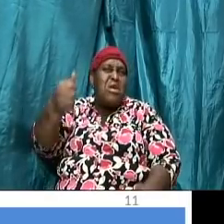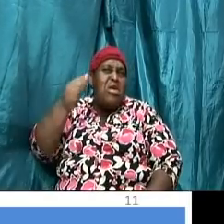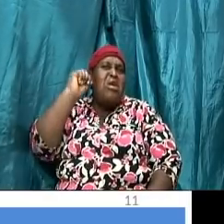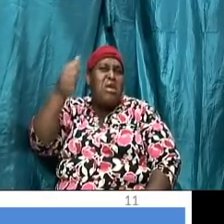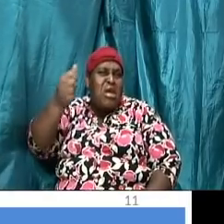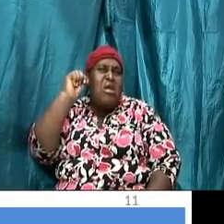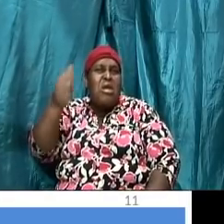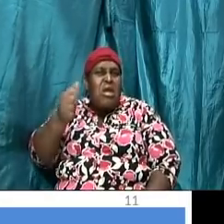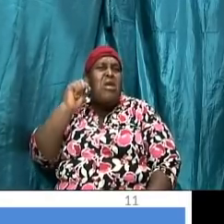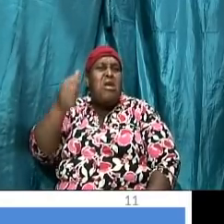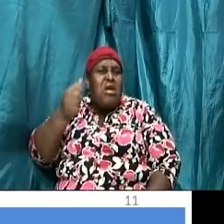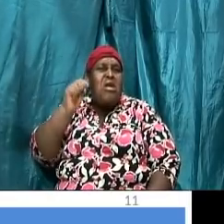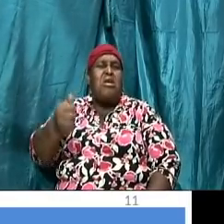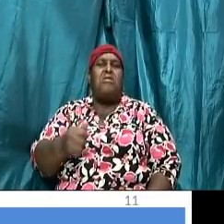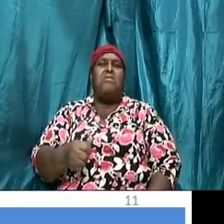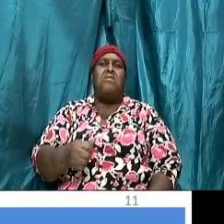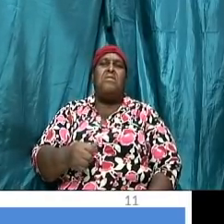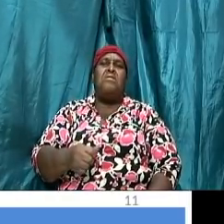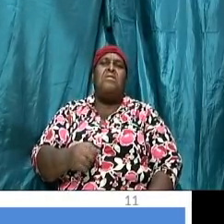stood working,